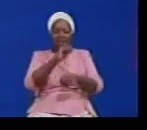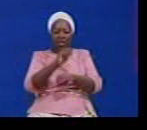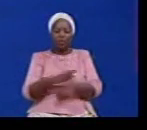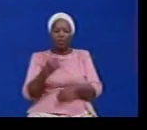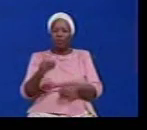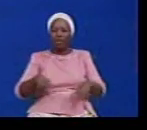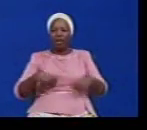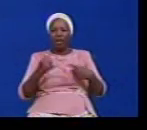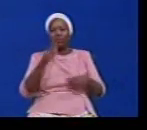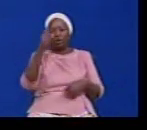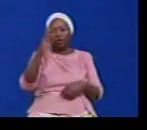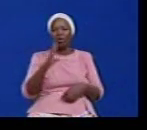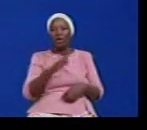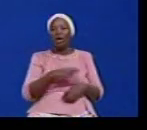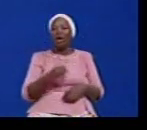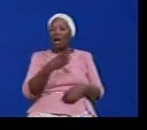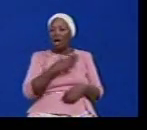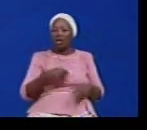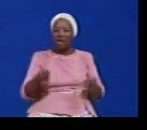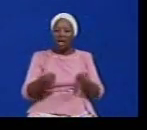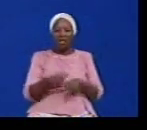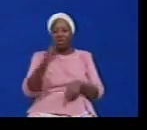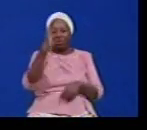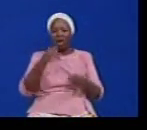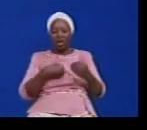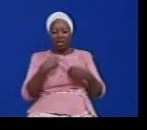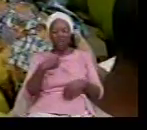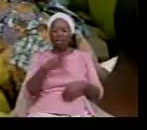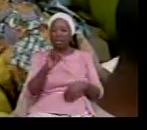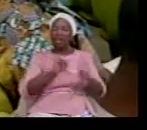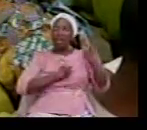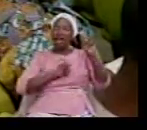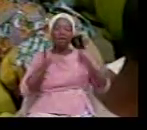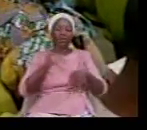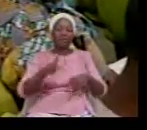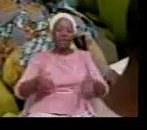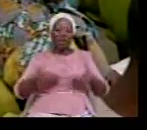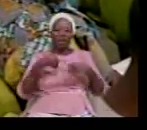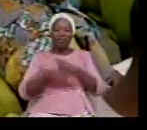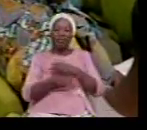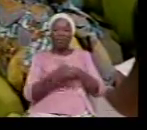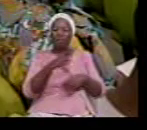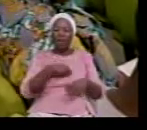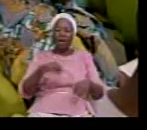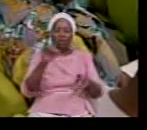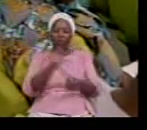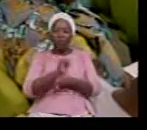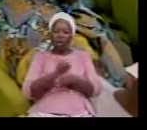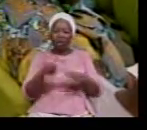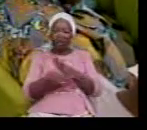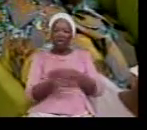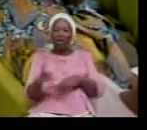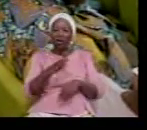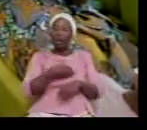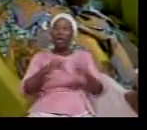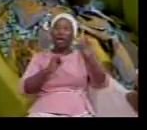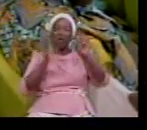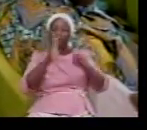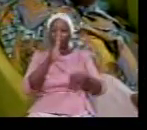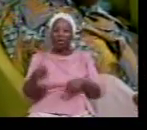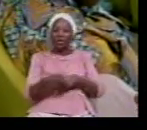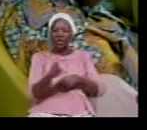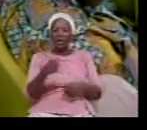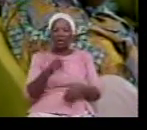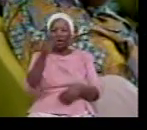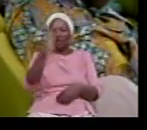has said, I will dwell in them and walk in them, and I will be their God, and they